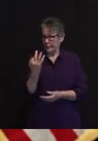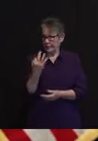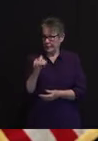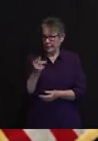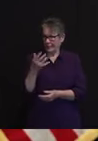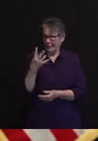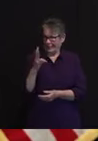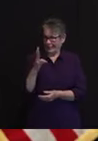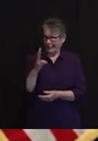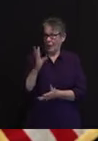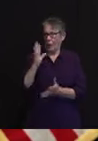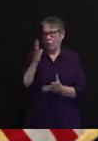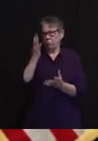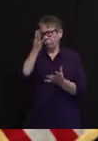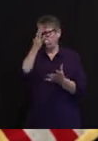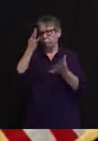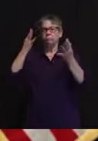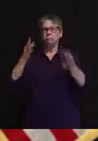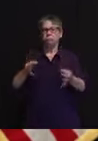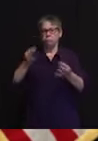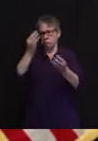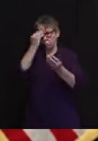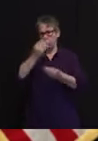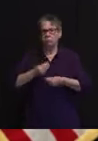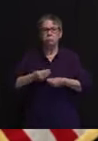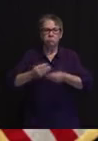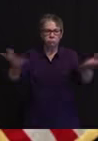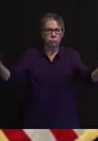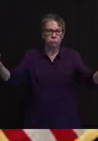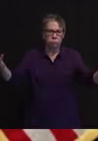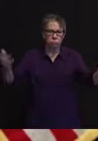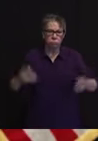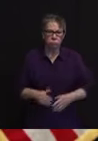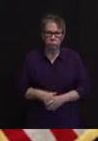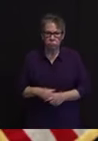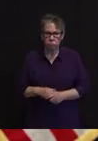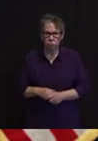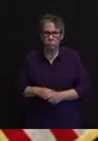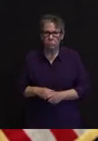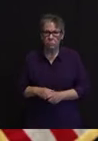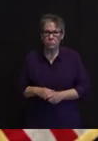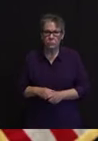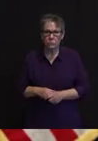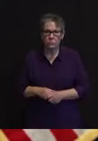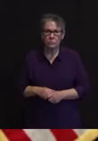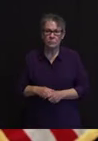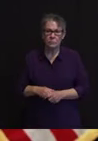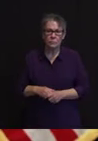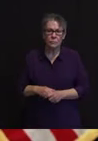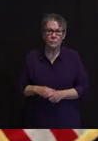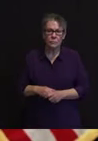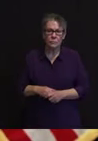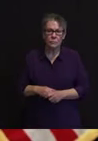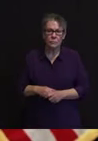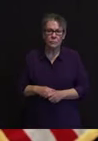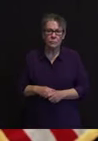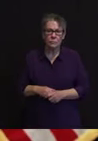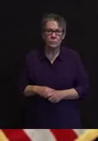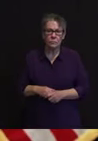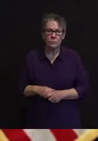the phone with the Secretary of Veterans Affairs, Secretary Wilkie, just before coming over